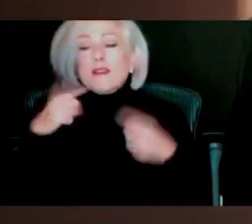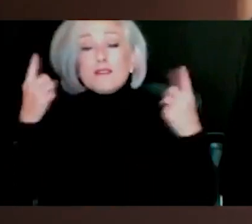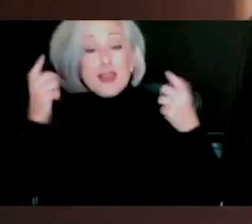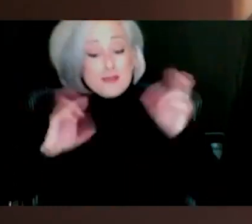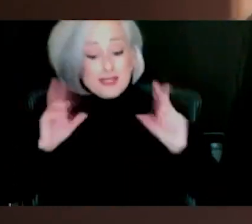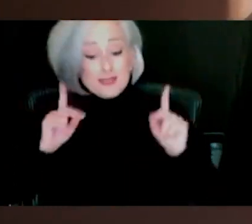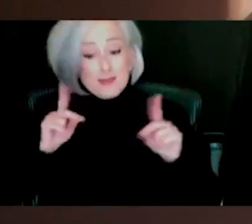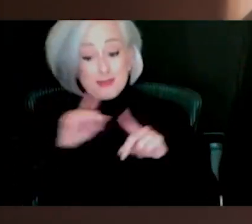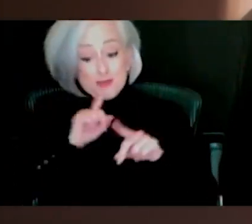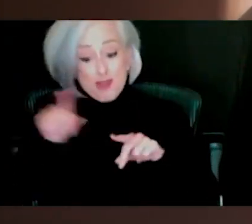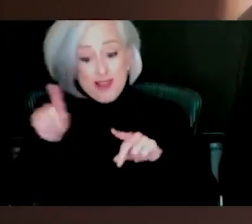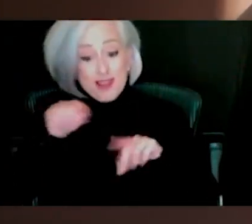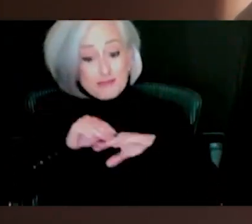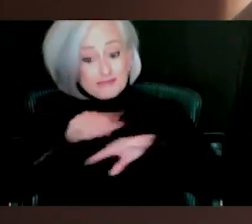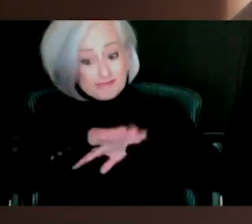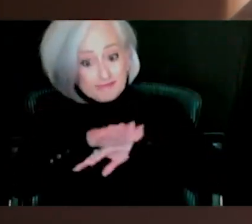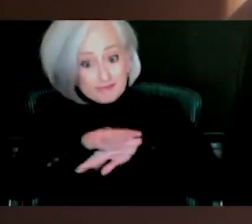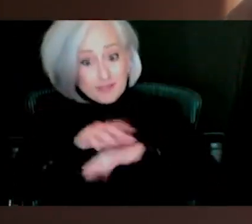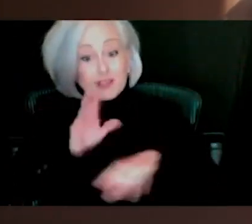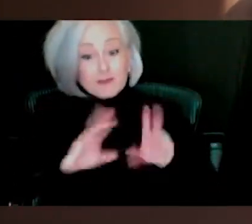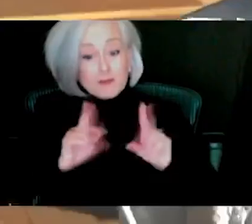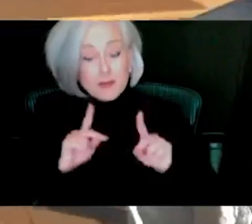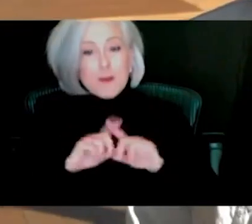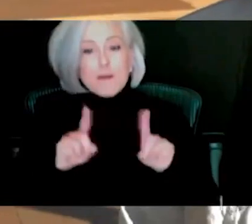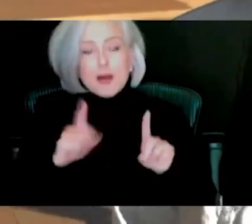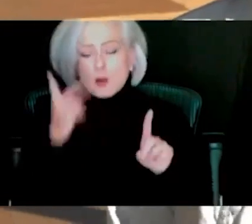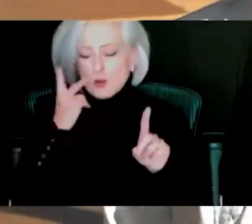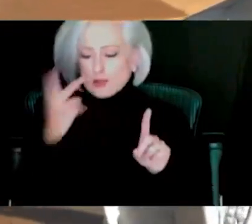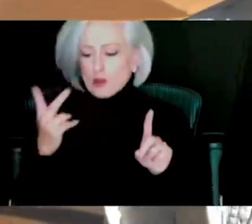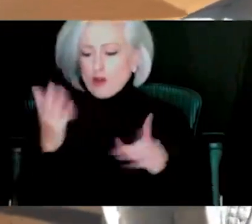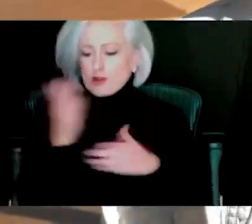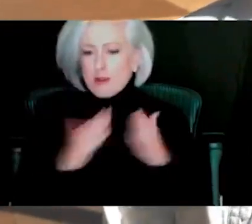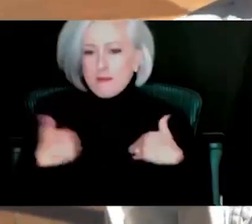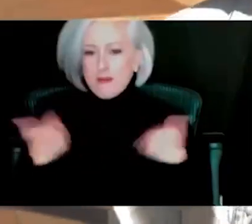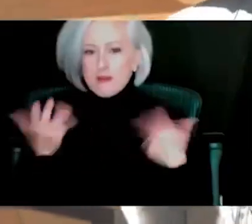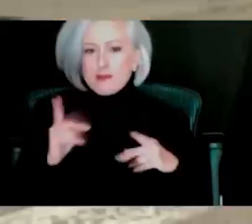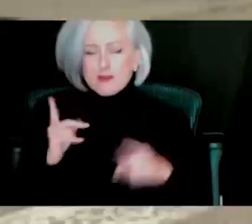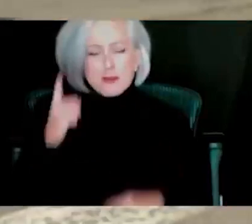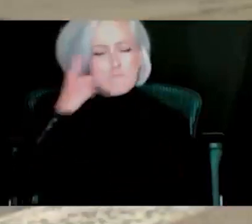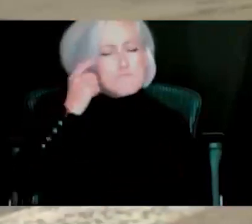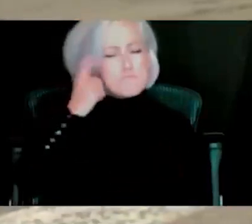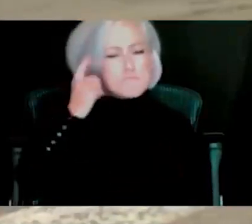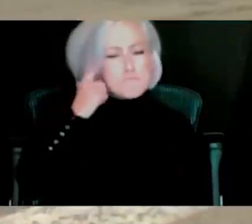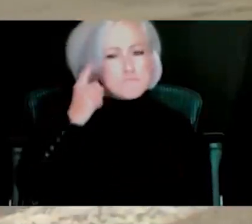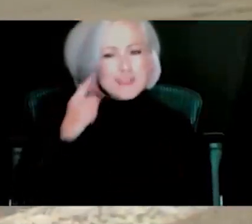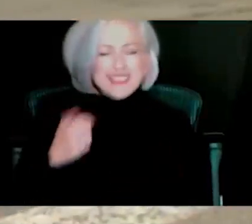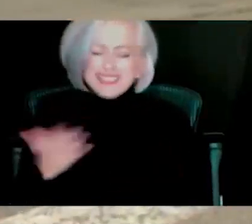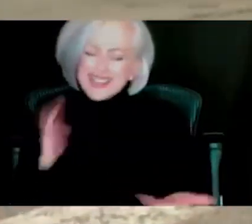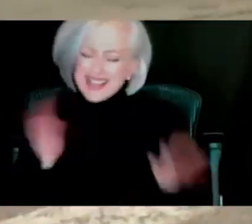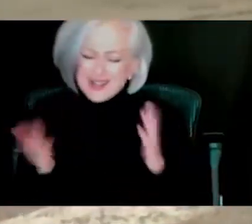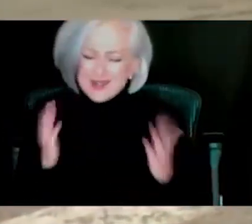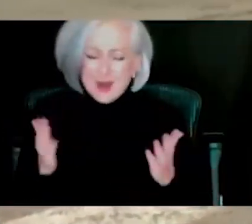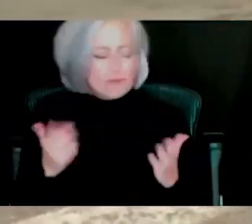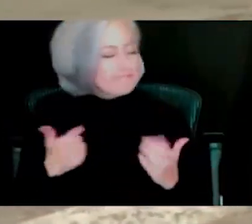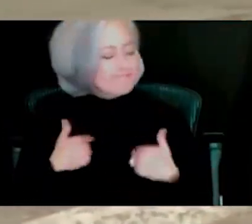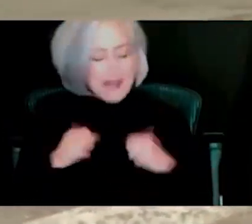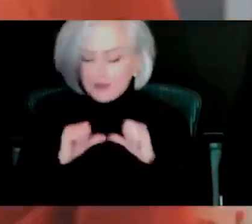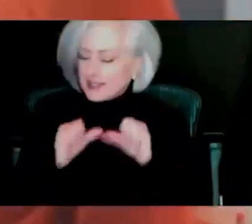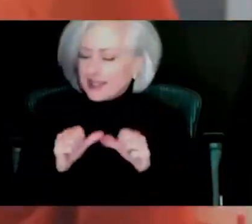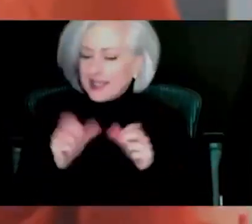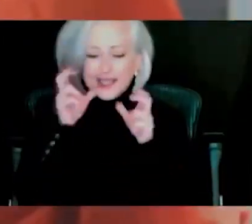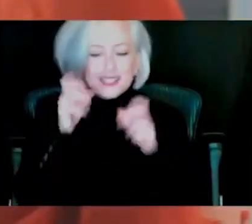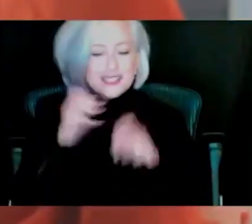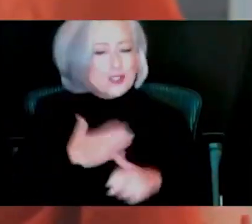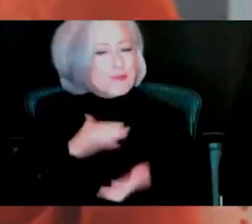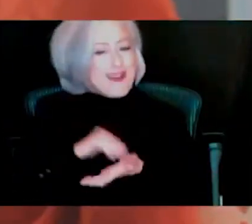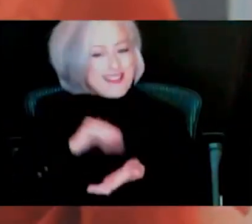pleasantly surprised to find some young skeptics. I keep scrolling. I'm just gonna keep listening to what my doctor